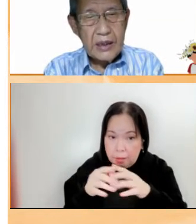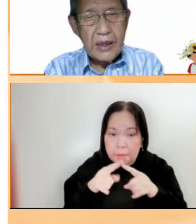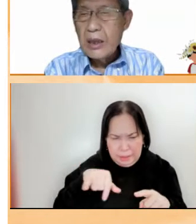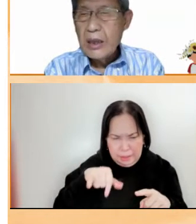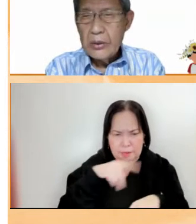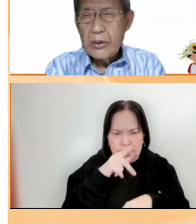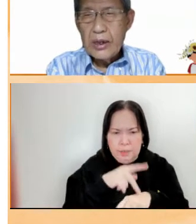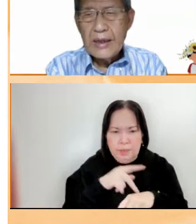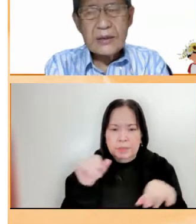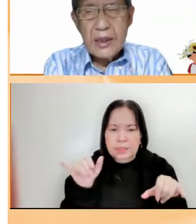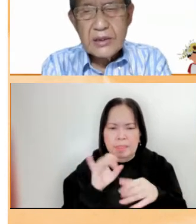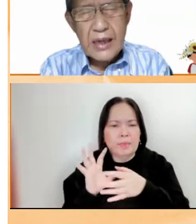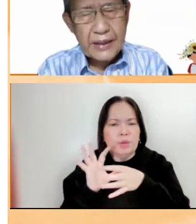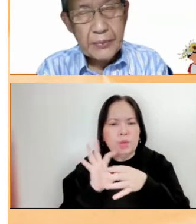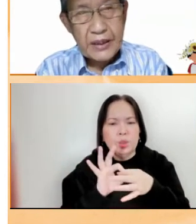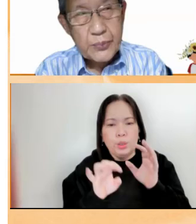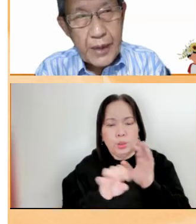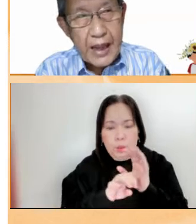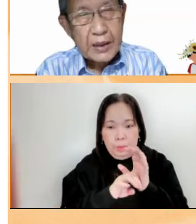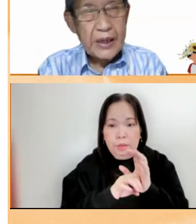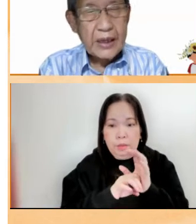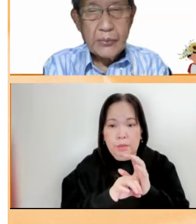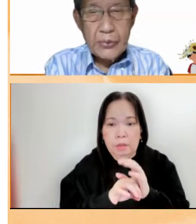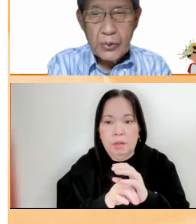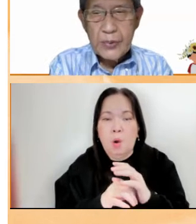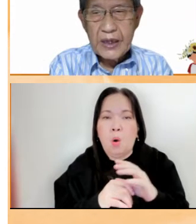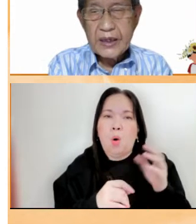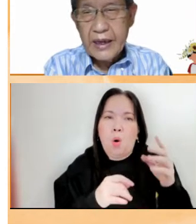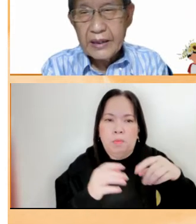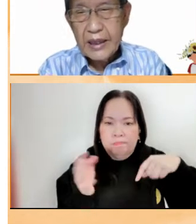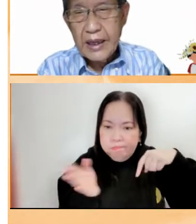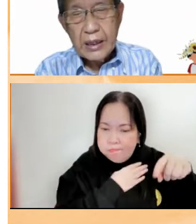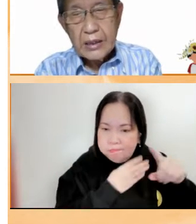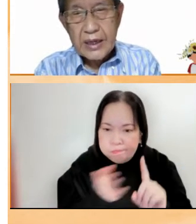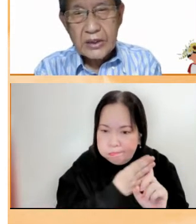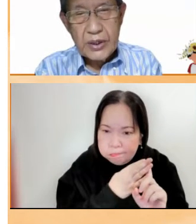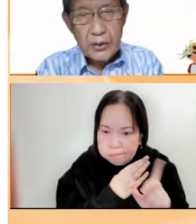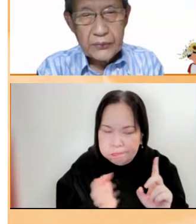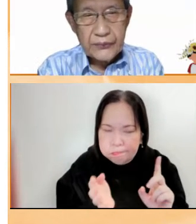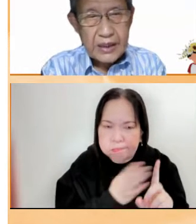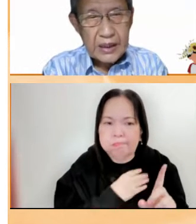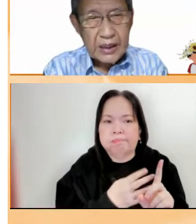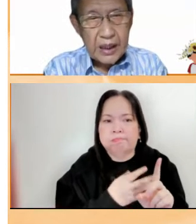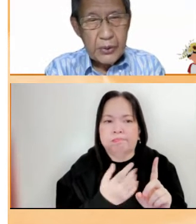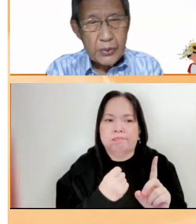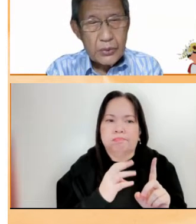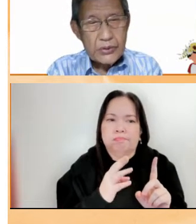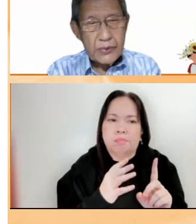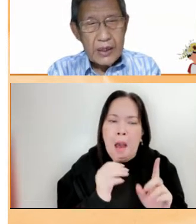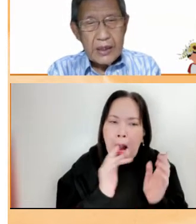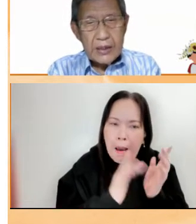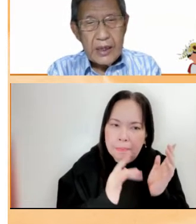are linked, like things like being spanked, being abused, being neglected, sexually or physically